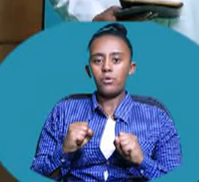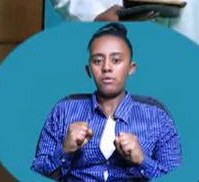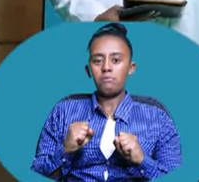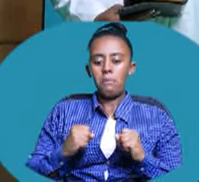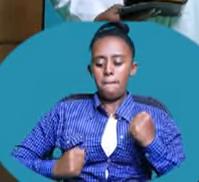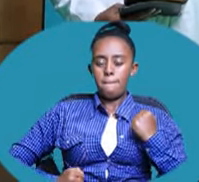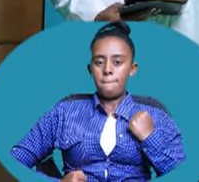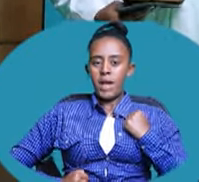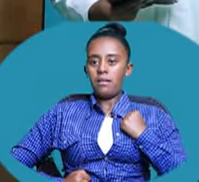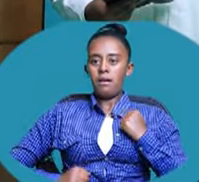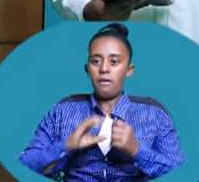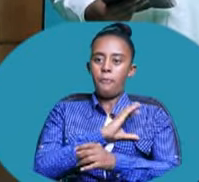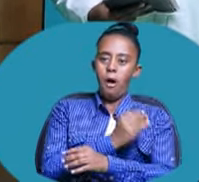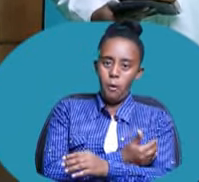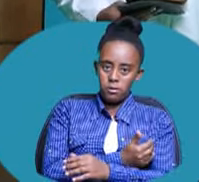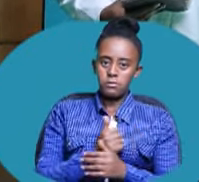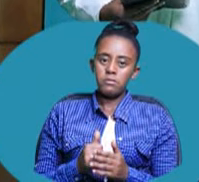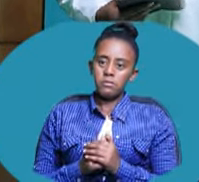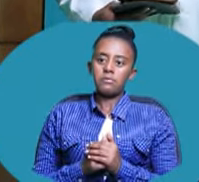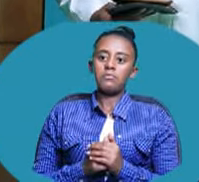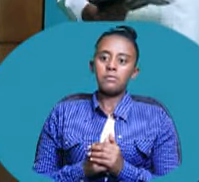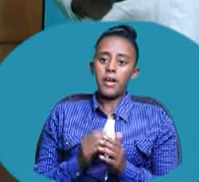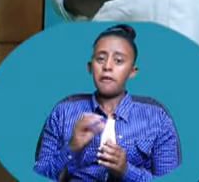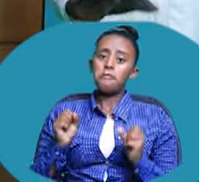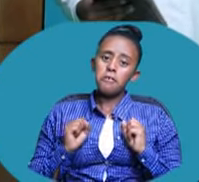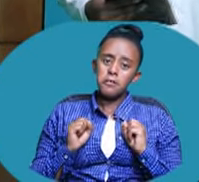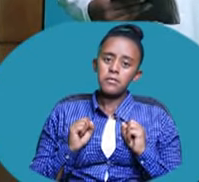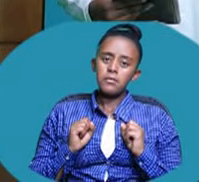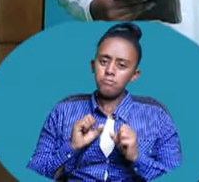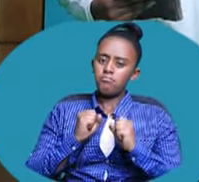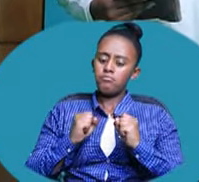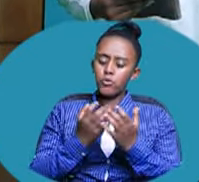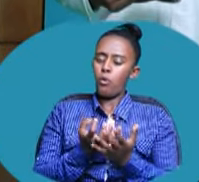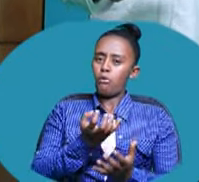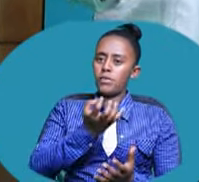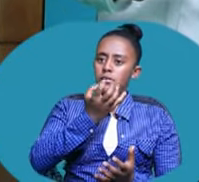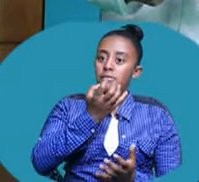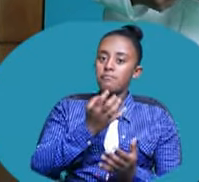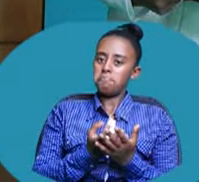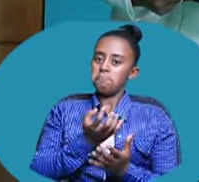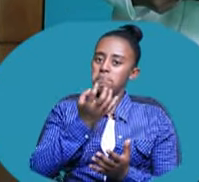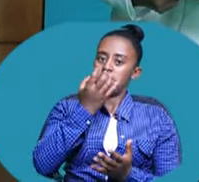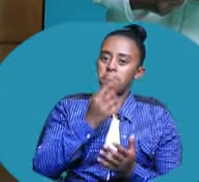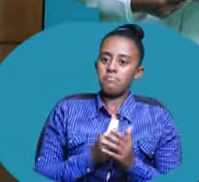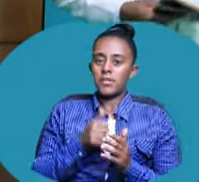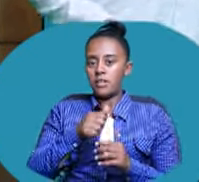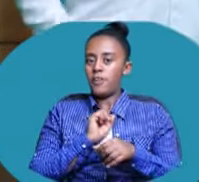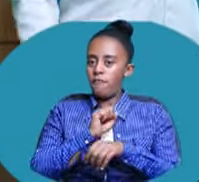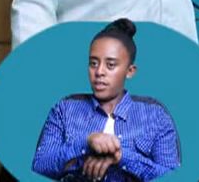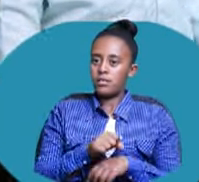military power and he had strong economy. As a result of this, he easily